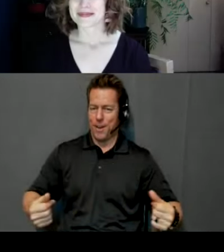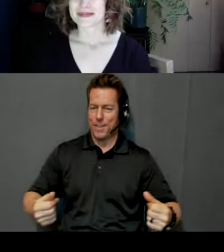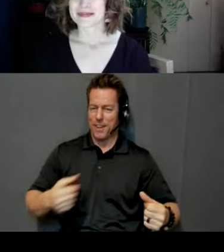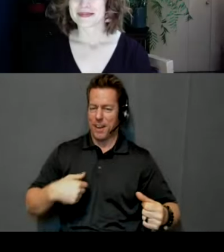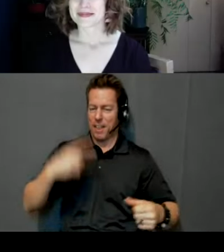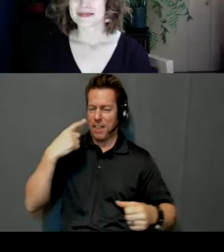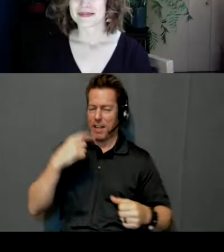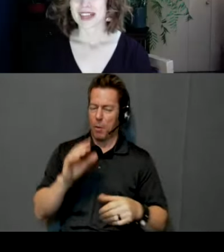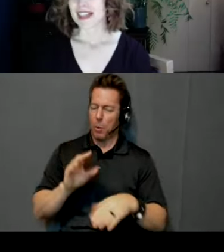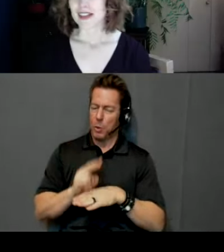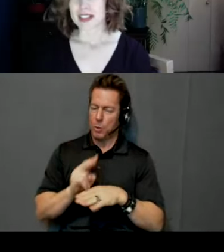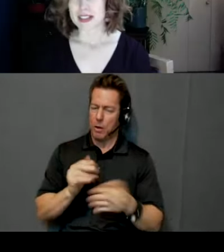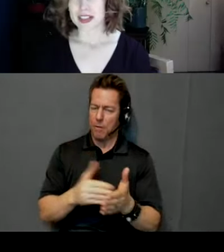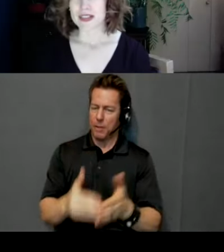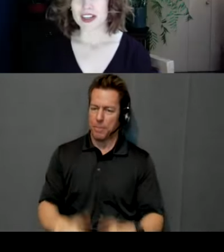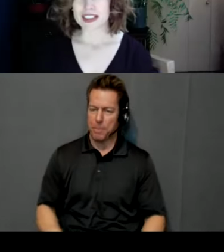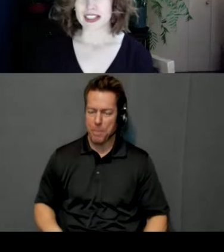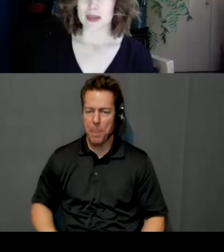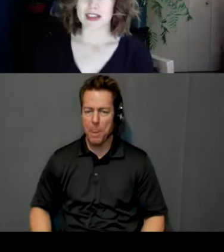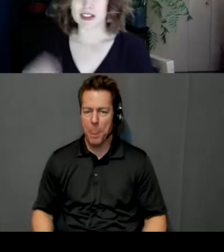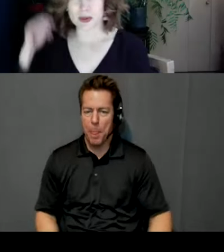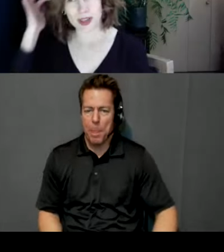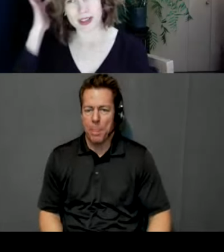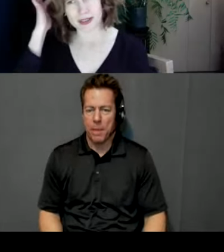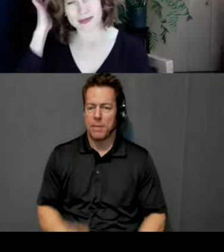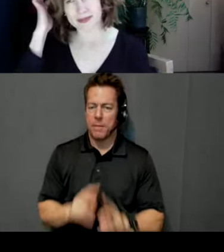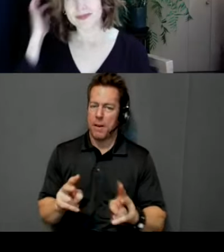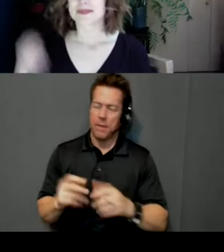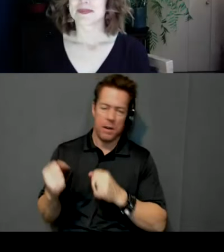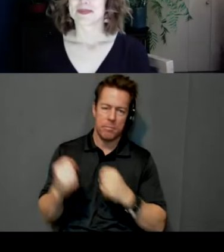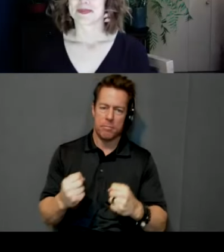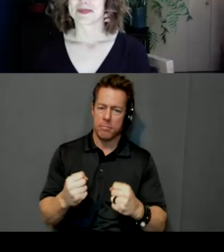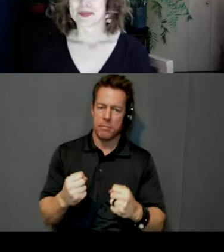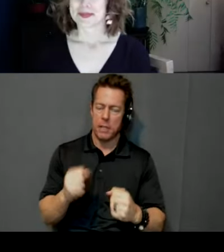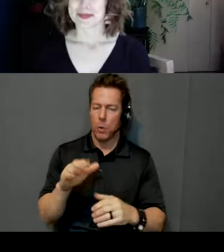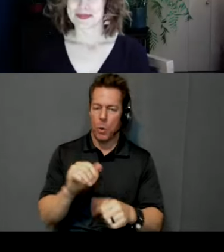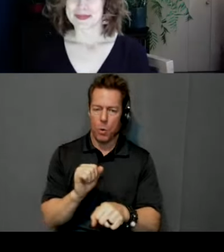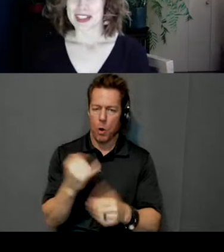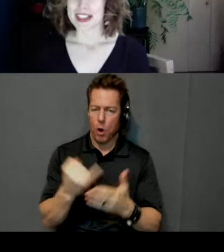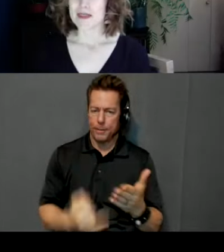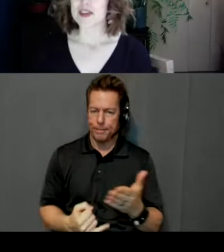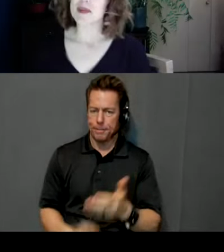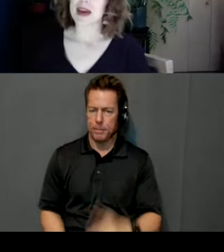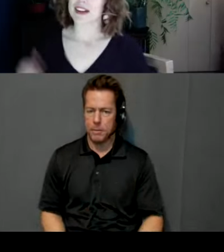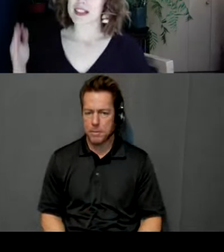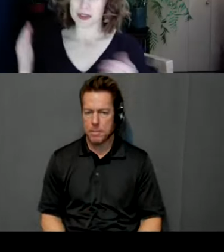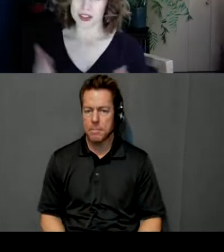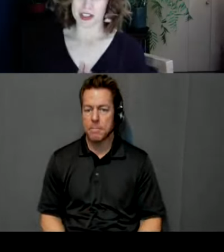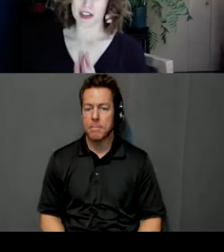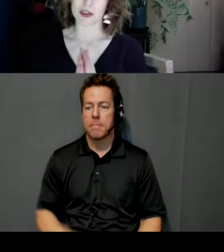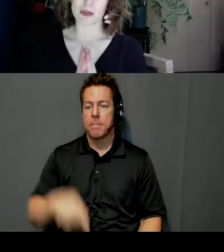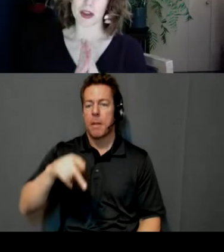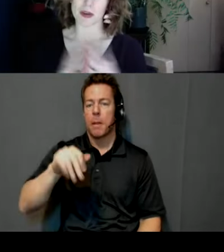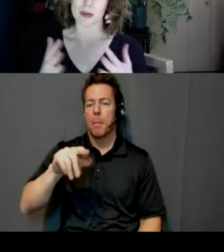stay. I love it. It's very dynamic in your work. Oh, thank you. I think that the pattern,